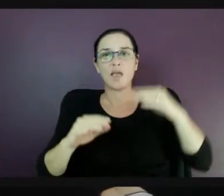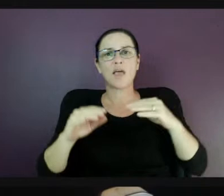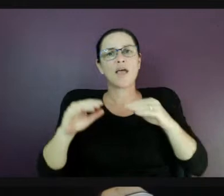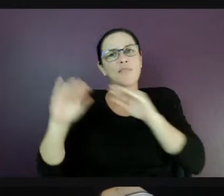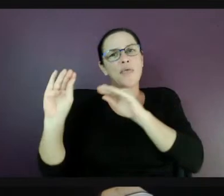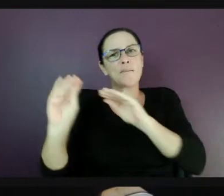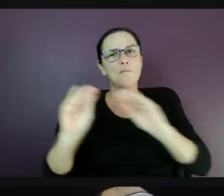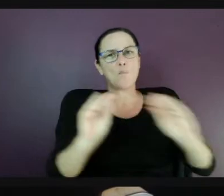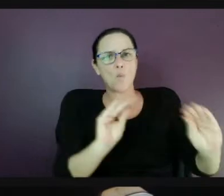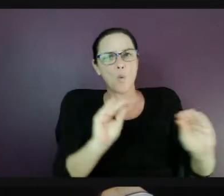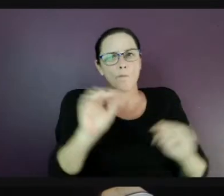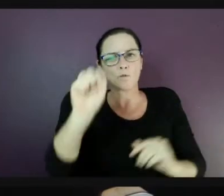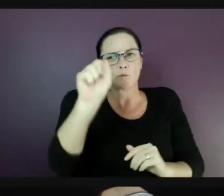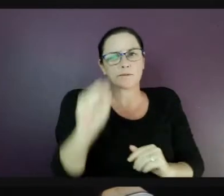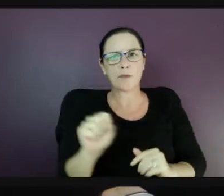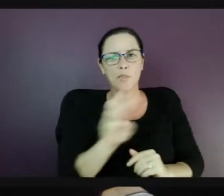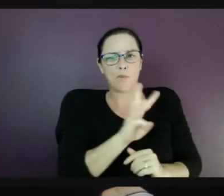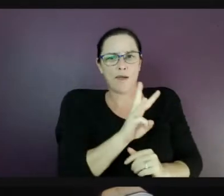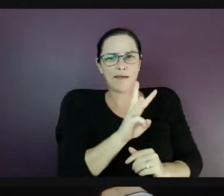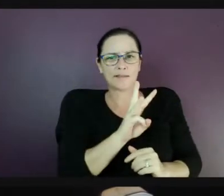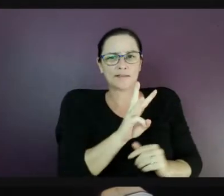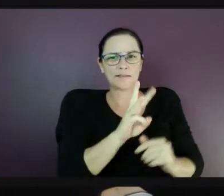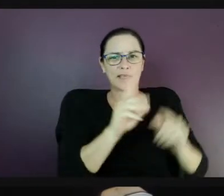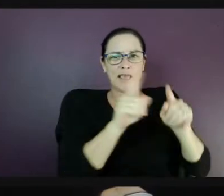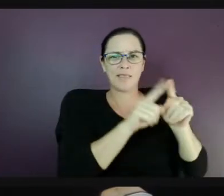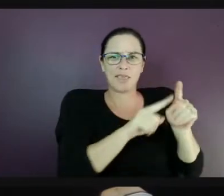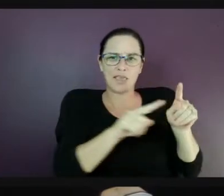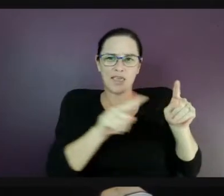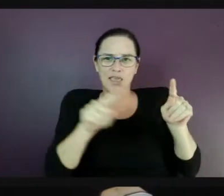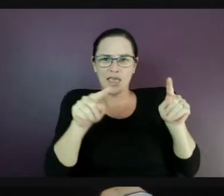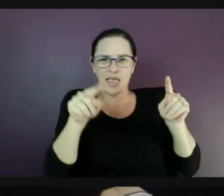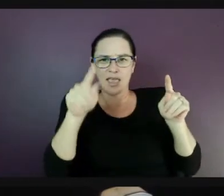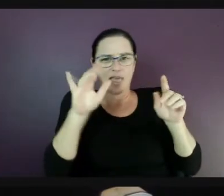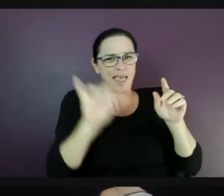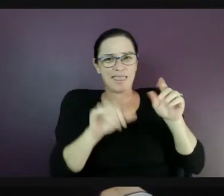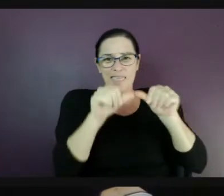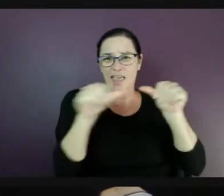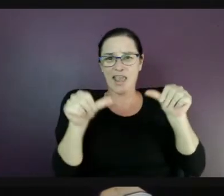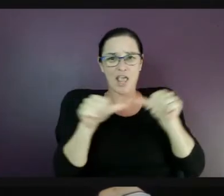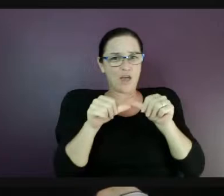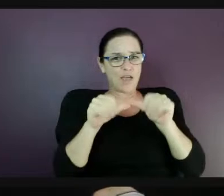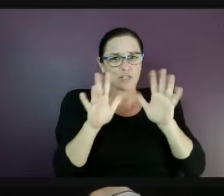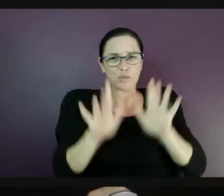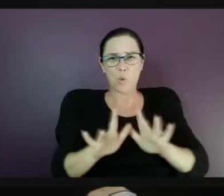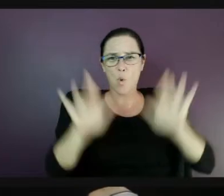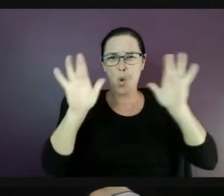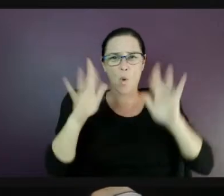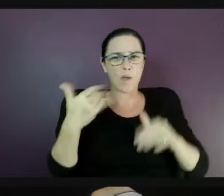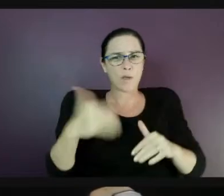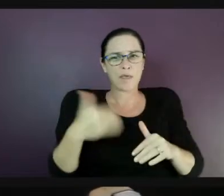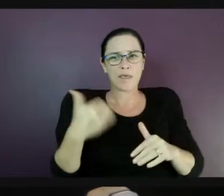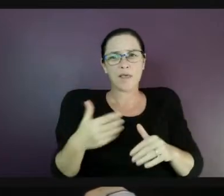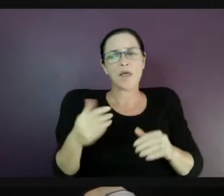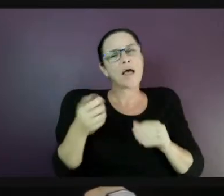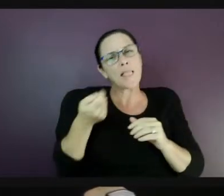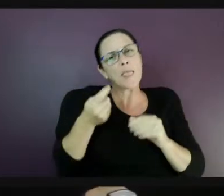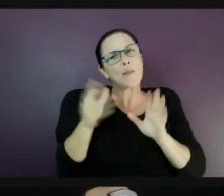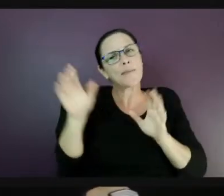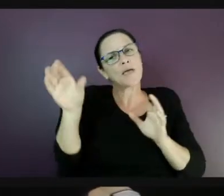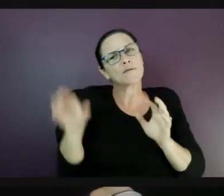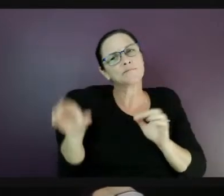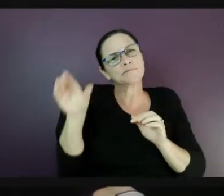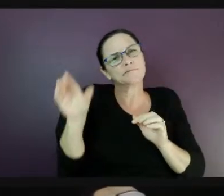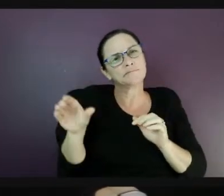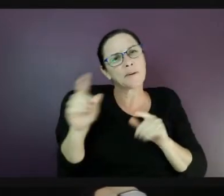southwest, and then migrate across, and then basically that whole area lights up, with a little bit happening over here as well. But you see